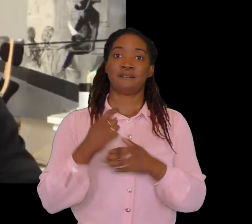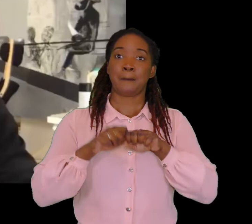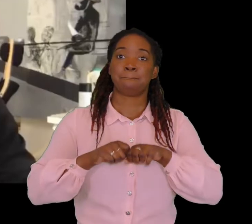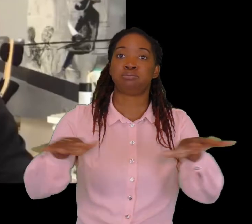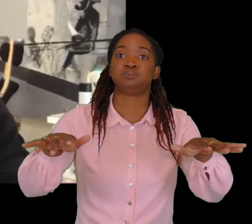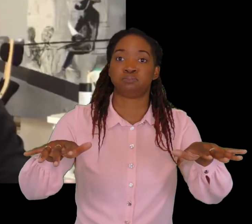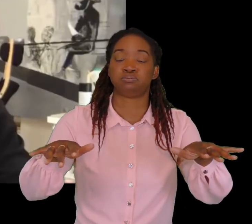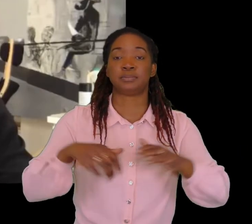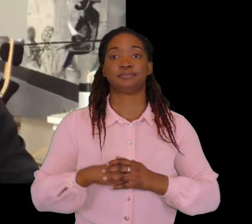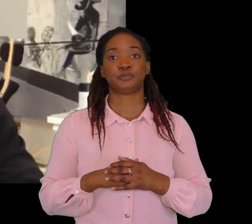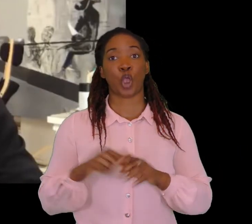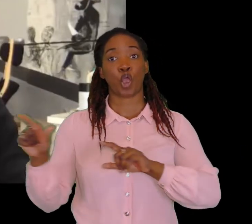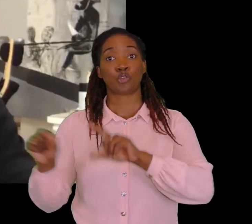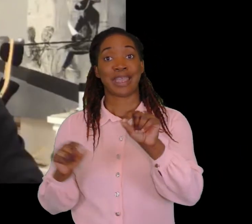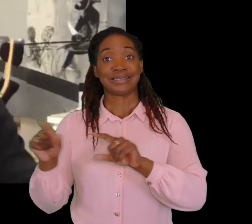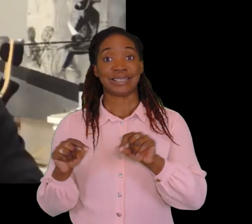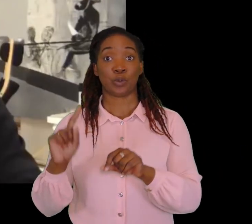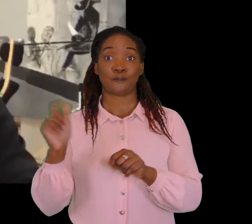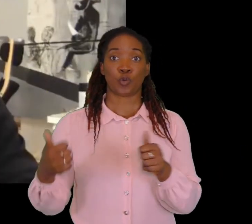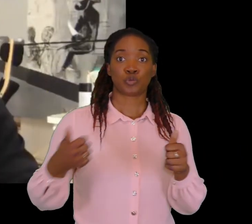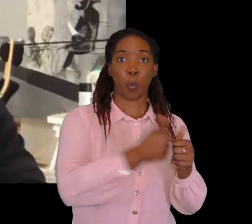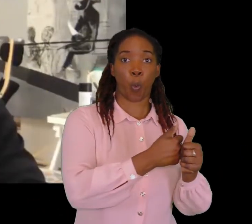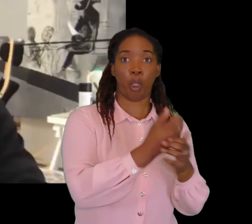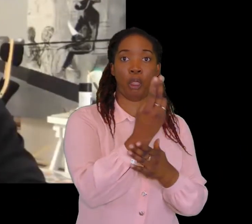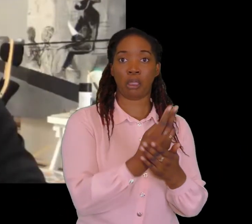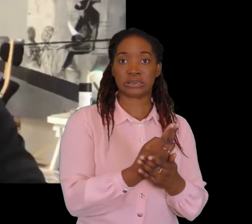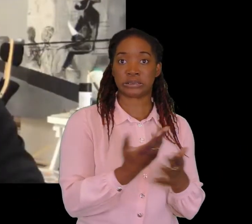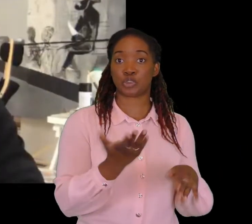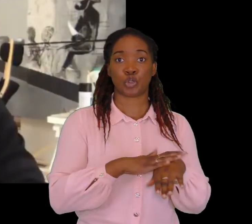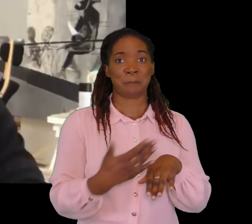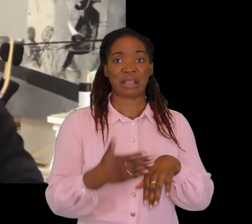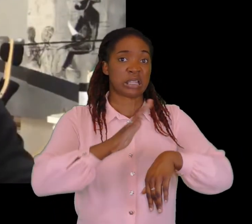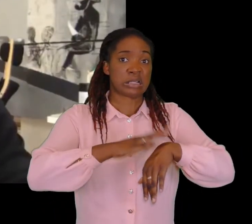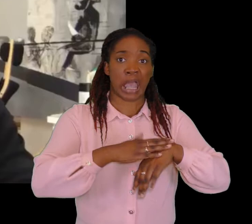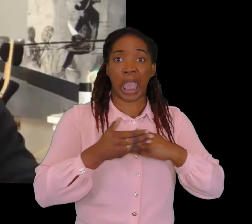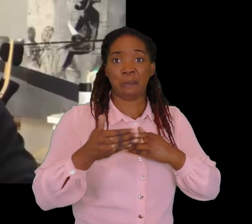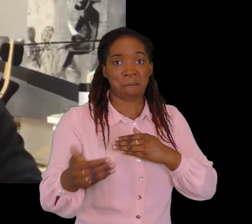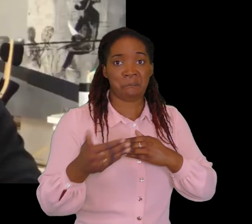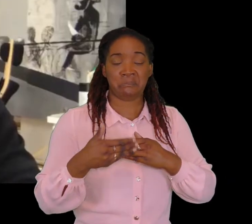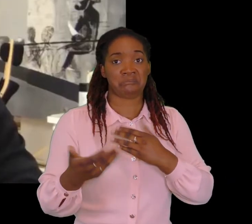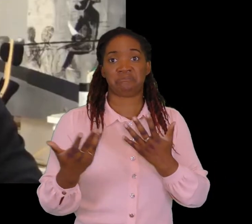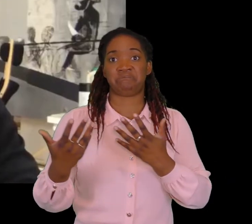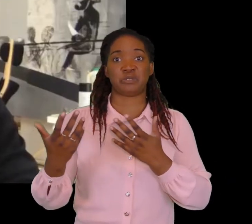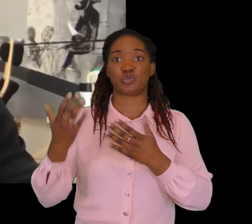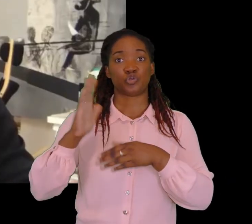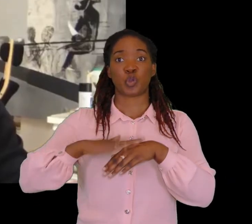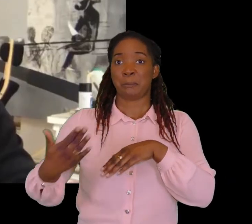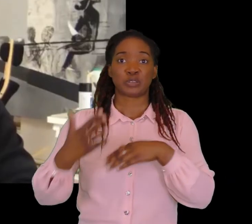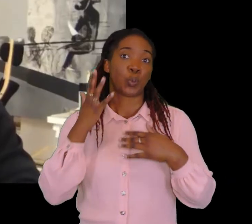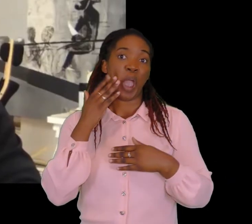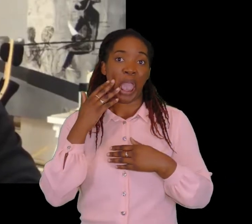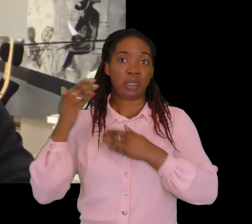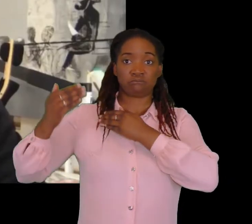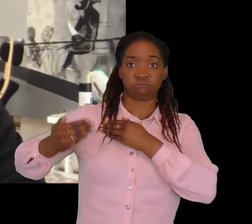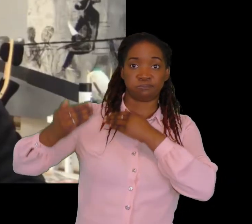So curating is for the needs and the benefits of artists. And regardless of the time frame, regardless of the decade or era, there would definitely